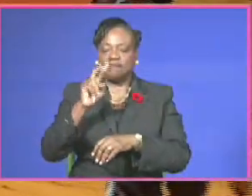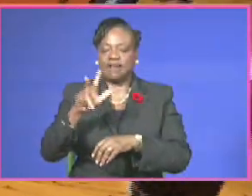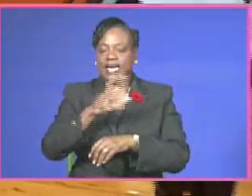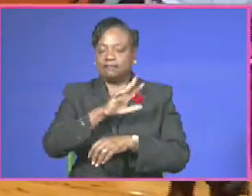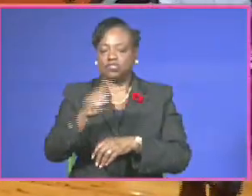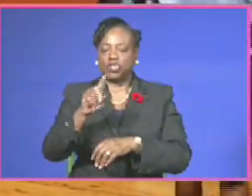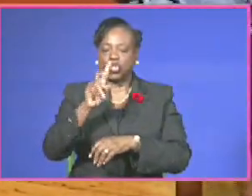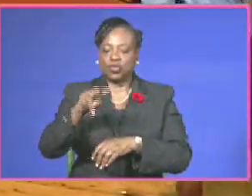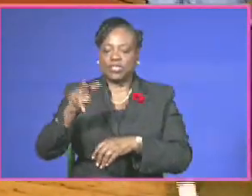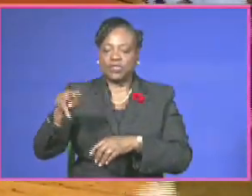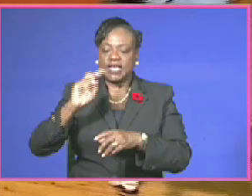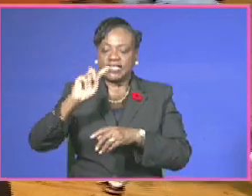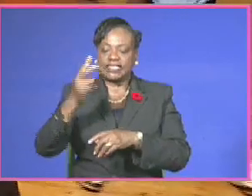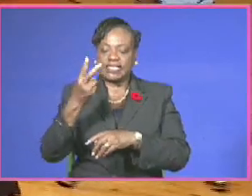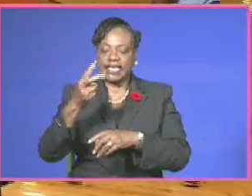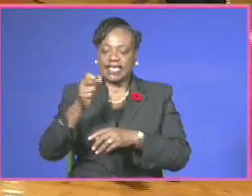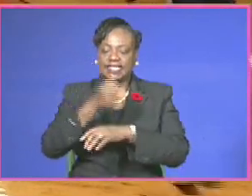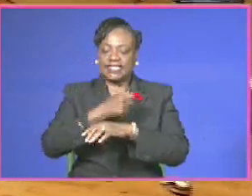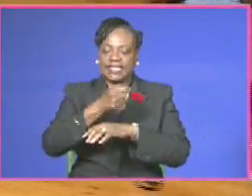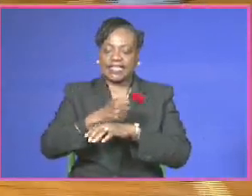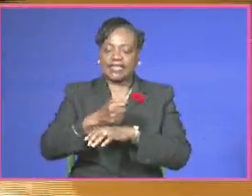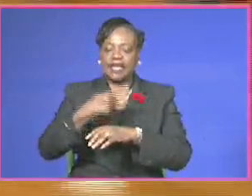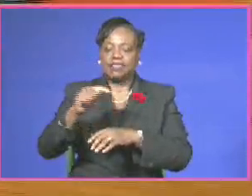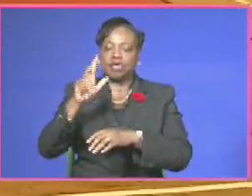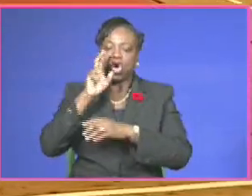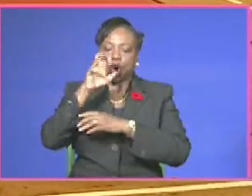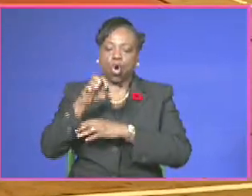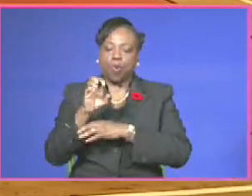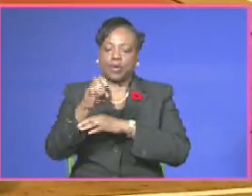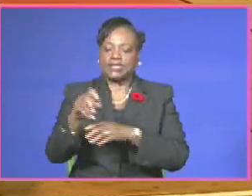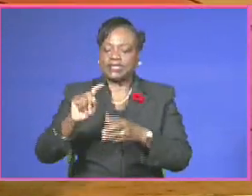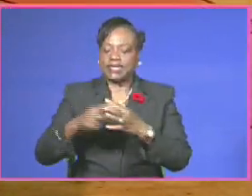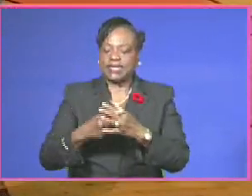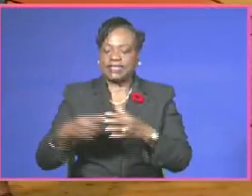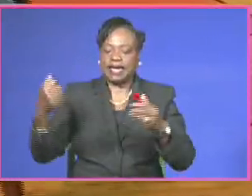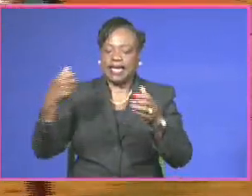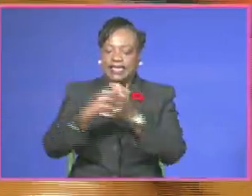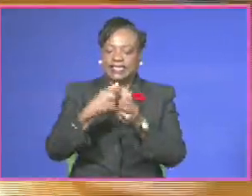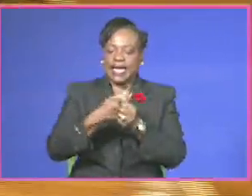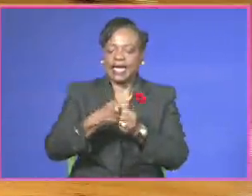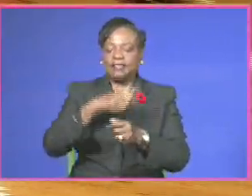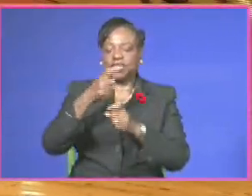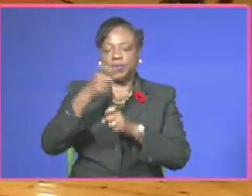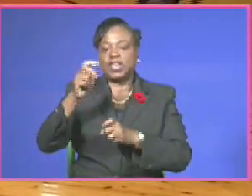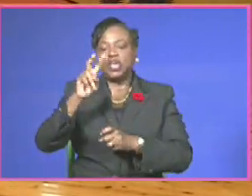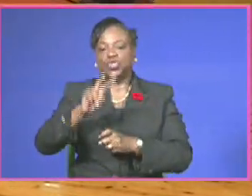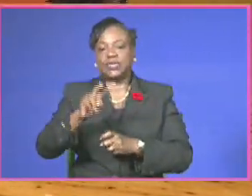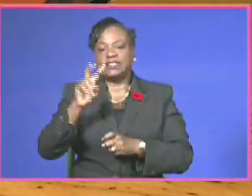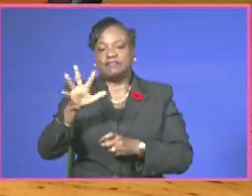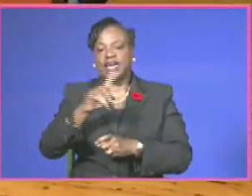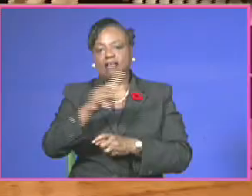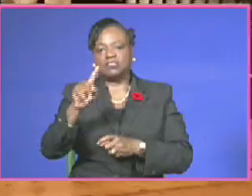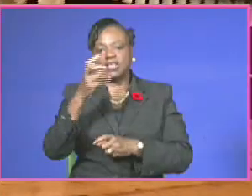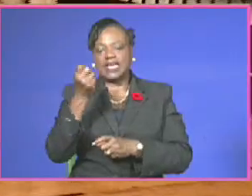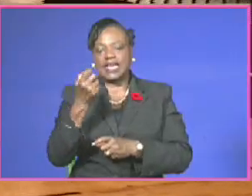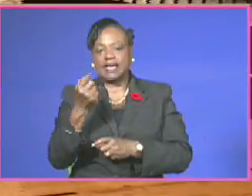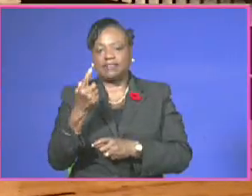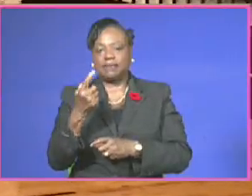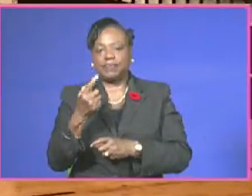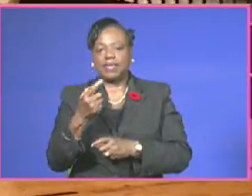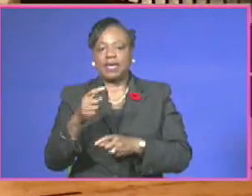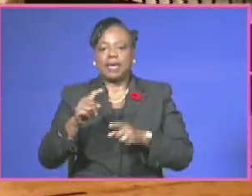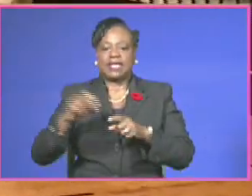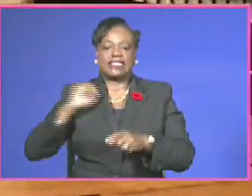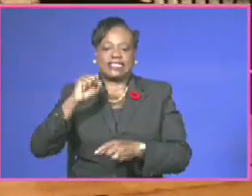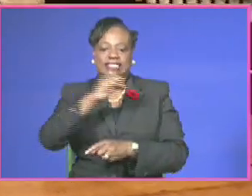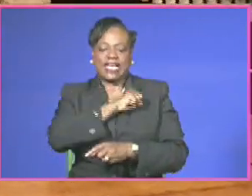In the second set, the Cobras started to attack. They would win the second set 25-11, with the staff